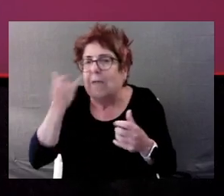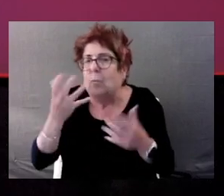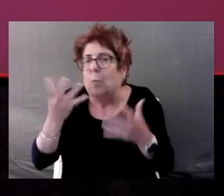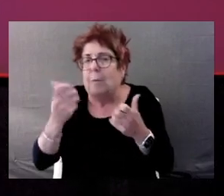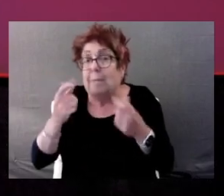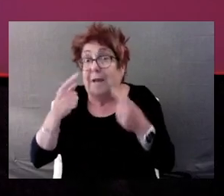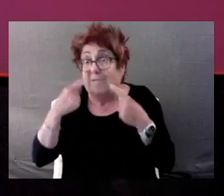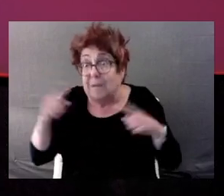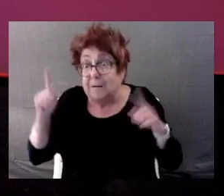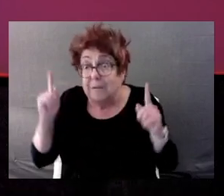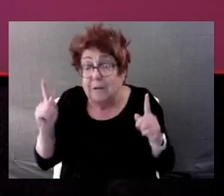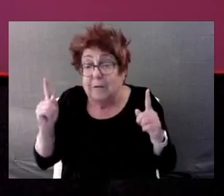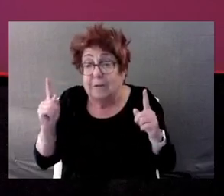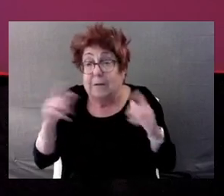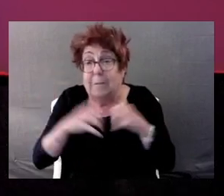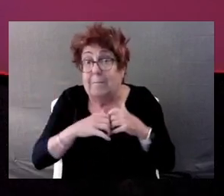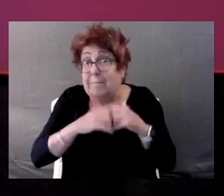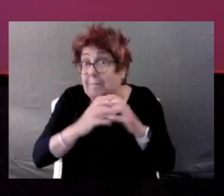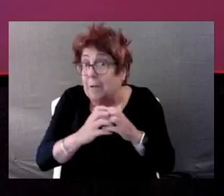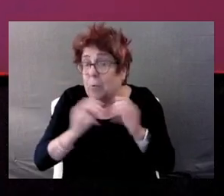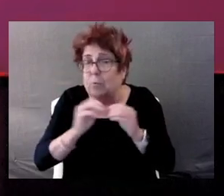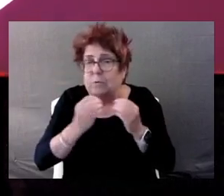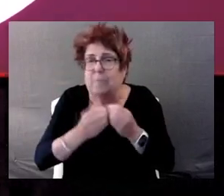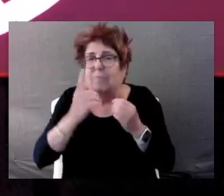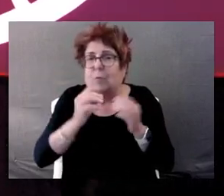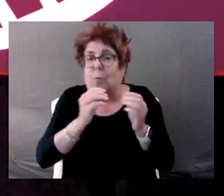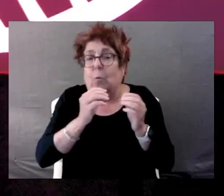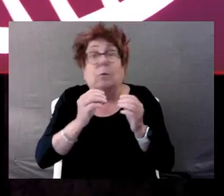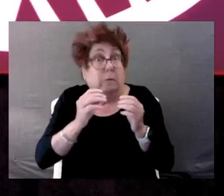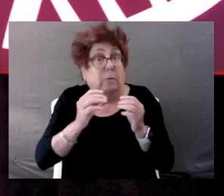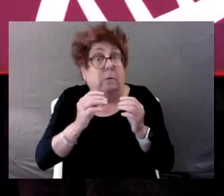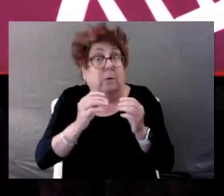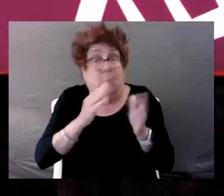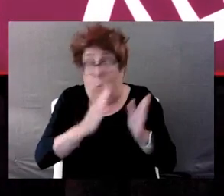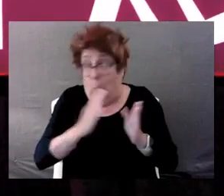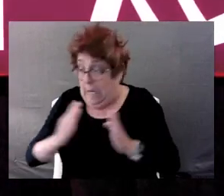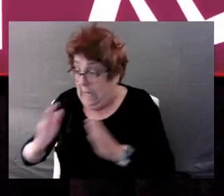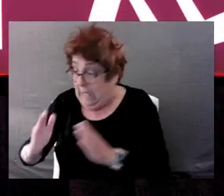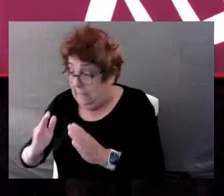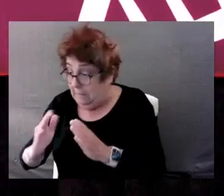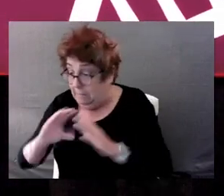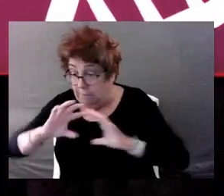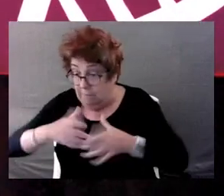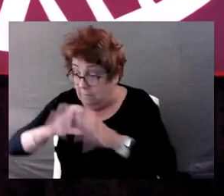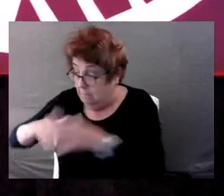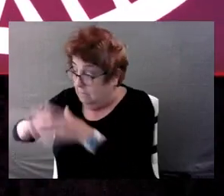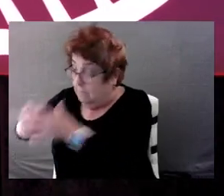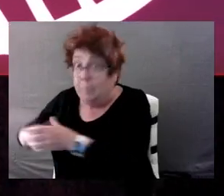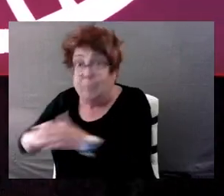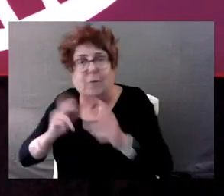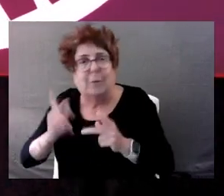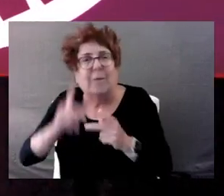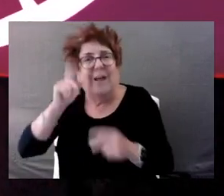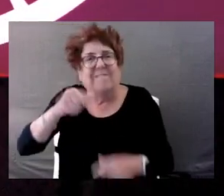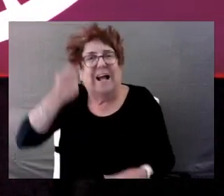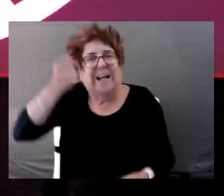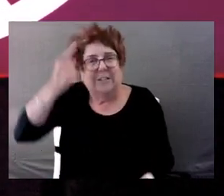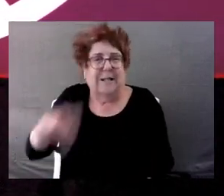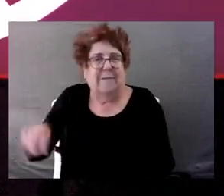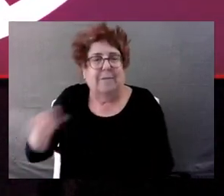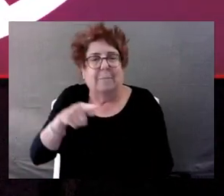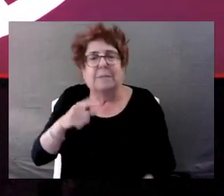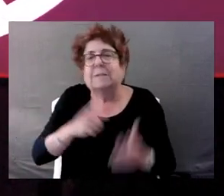organization to organize people, we need to understand the people that we're working with. Sometimes we're so busy trying to